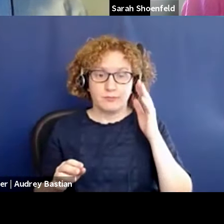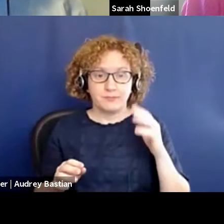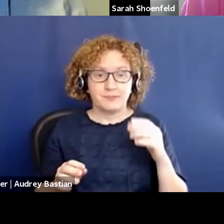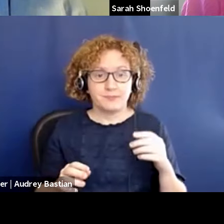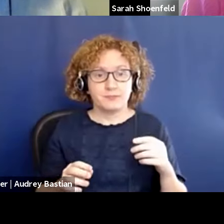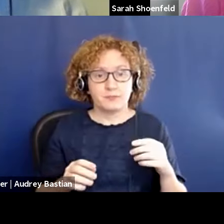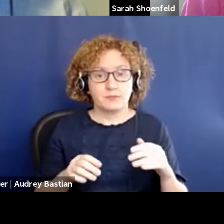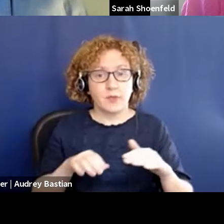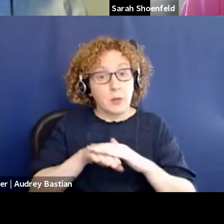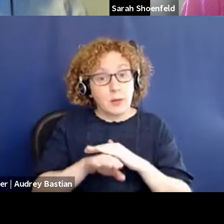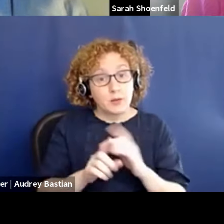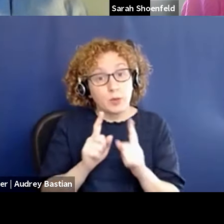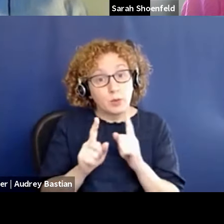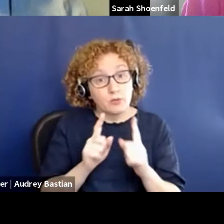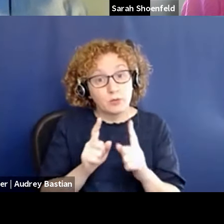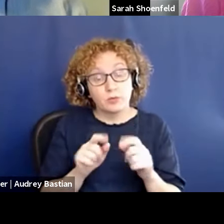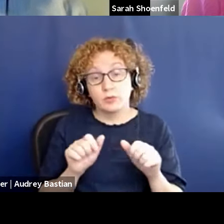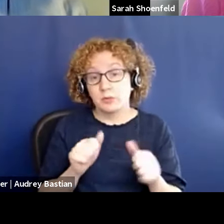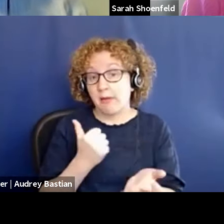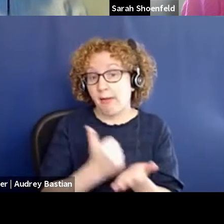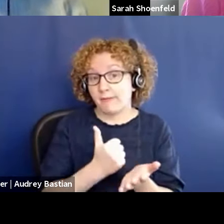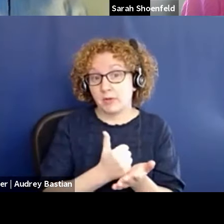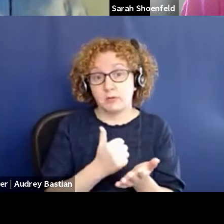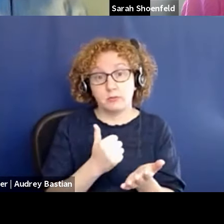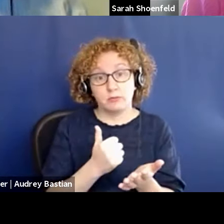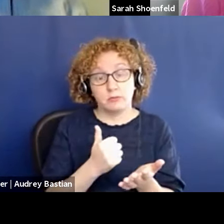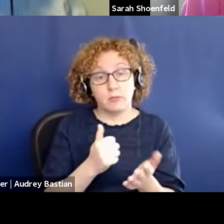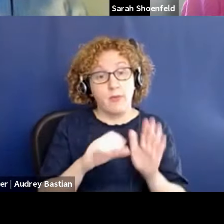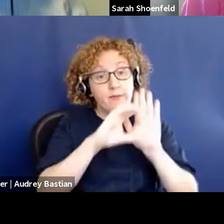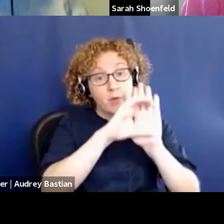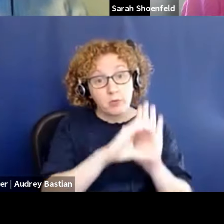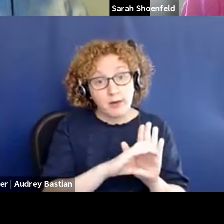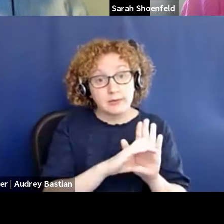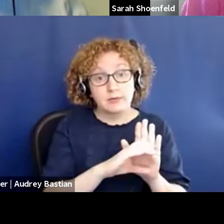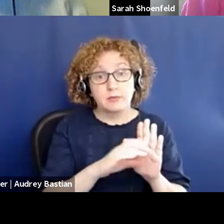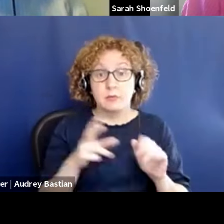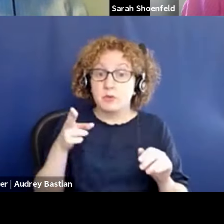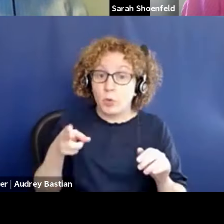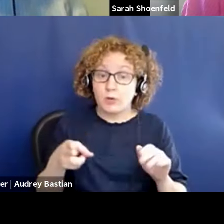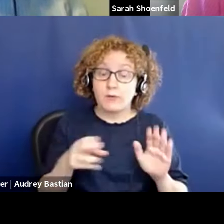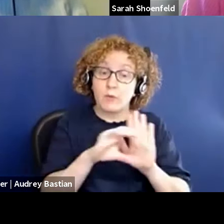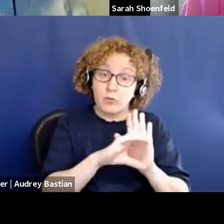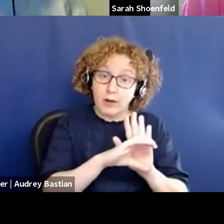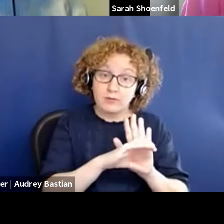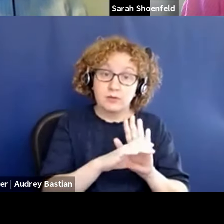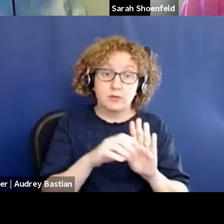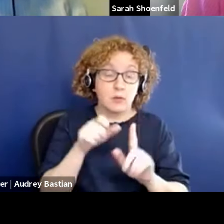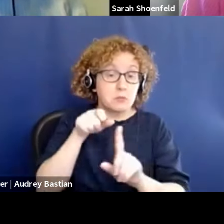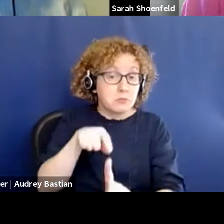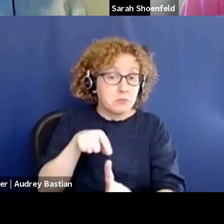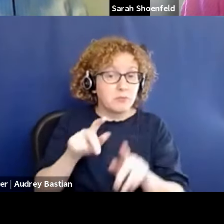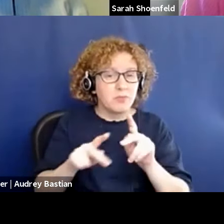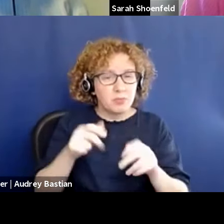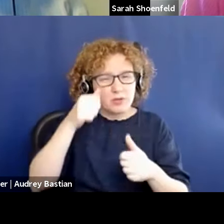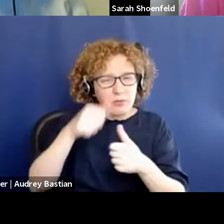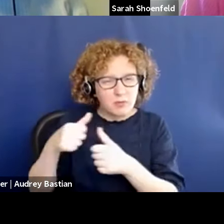into interviews, it can be helpful to have, photographs, maybe some historic photographs that might jog people's,